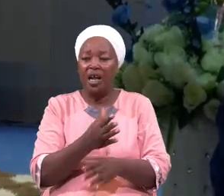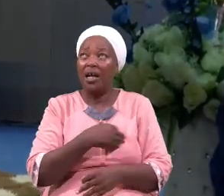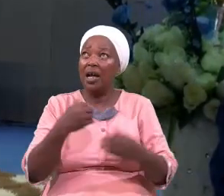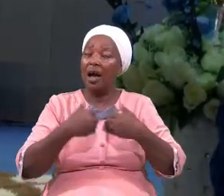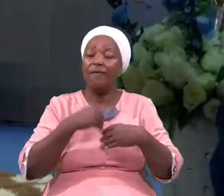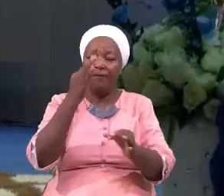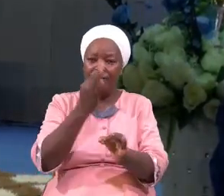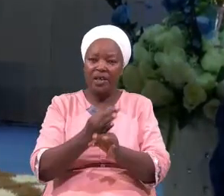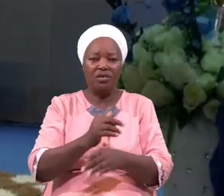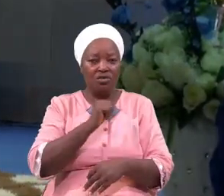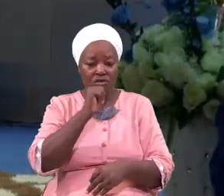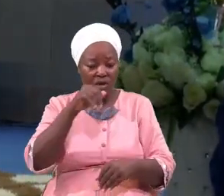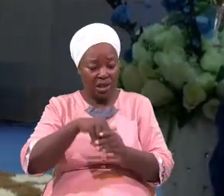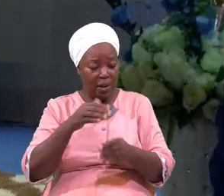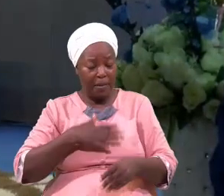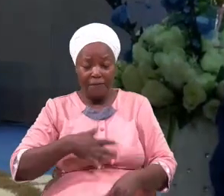not in my feeling.